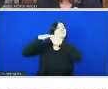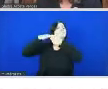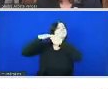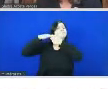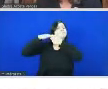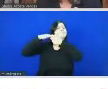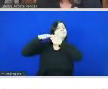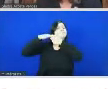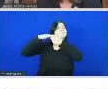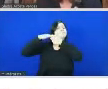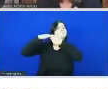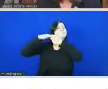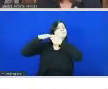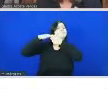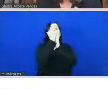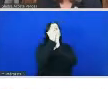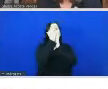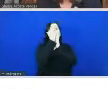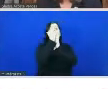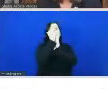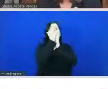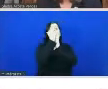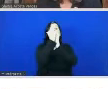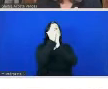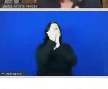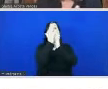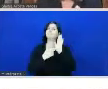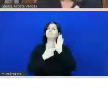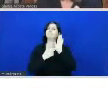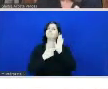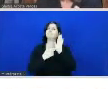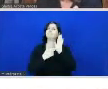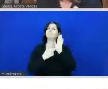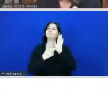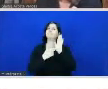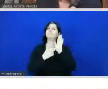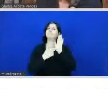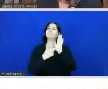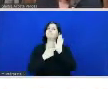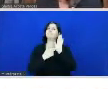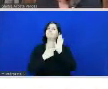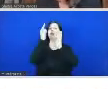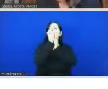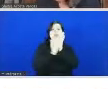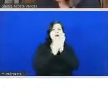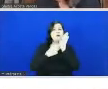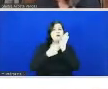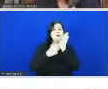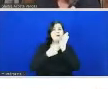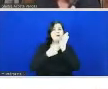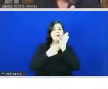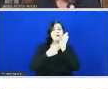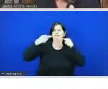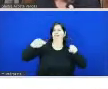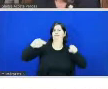rights, as well as protection from all forms of discrimination against women. Also, it is essential